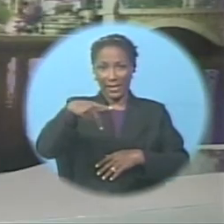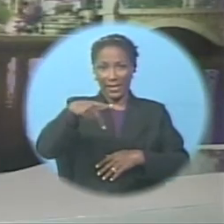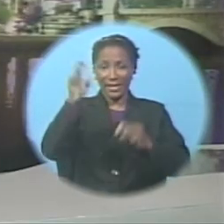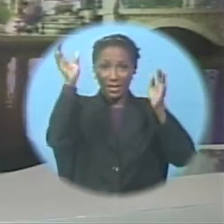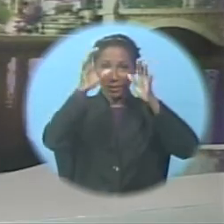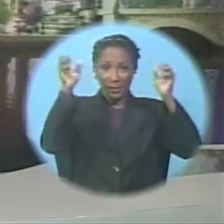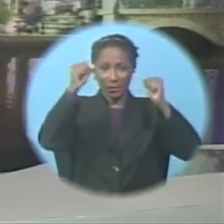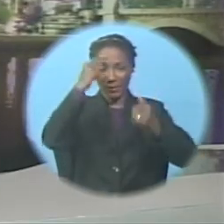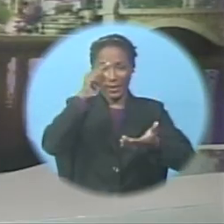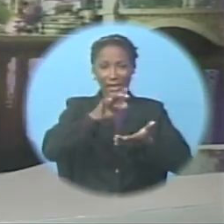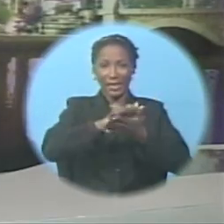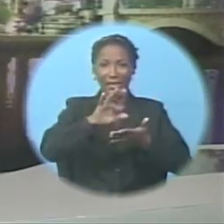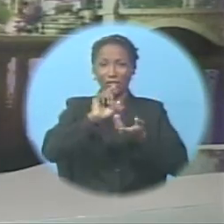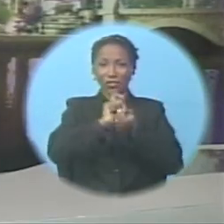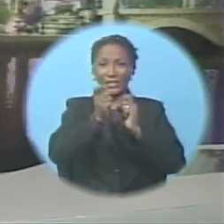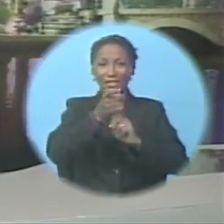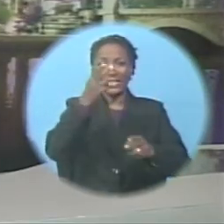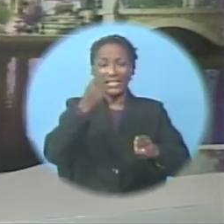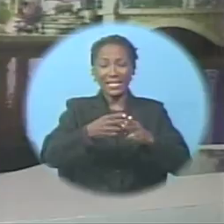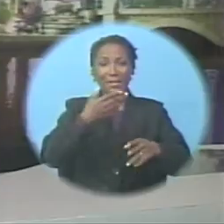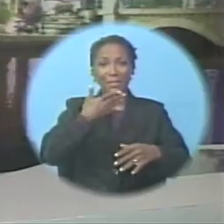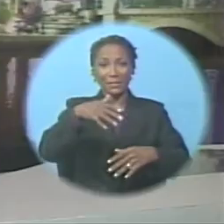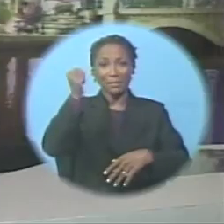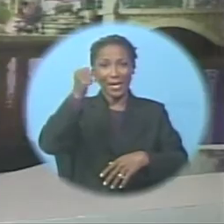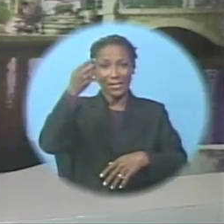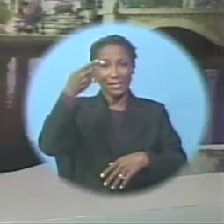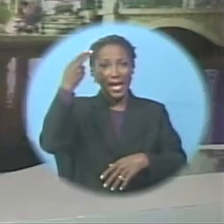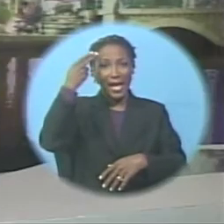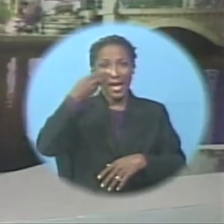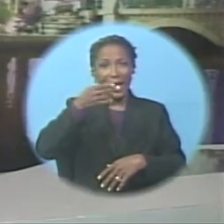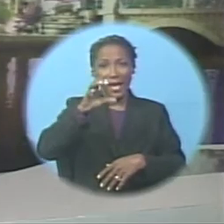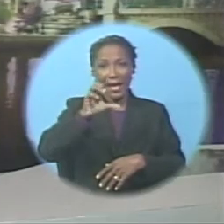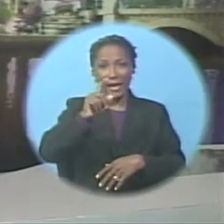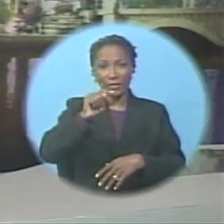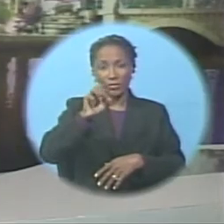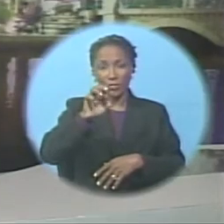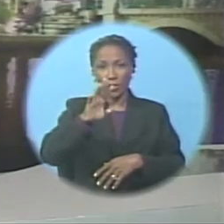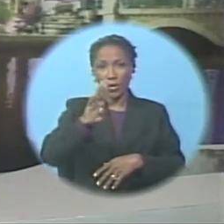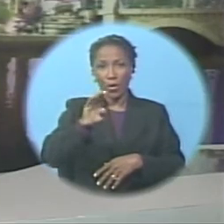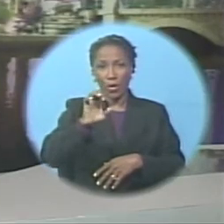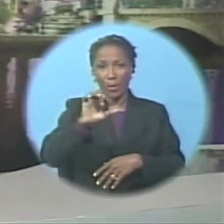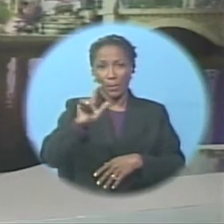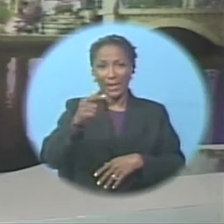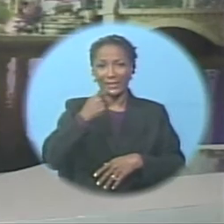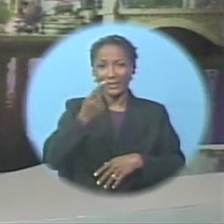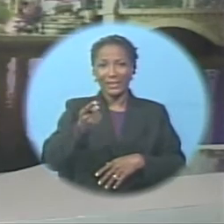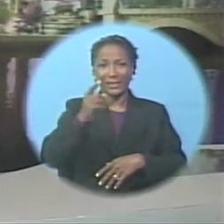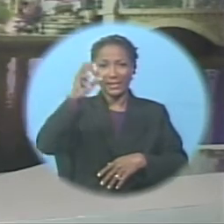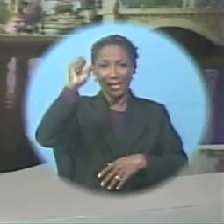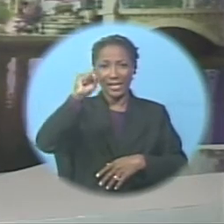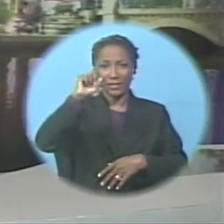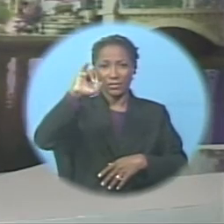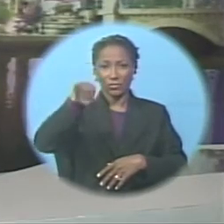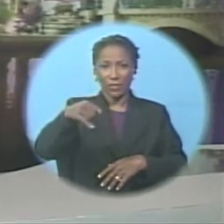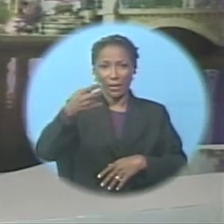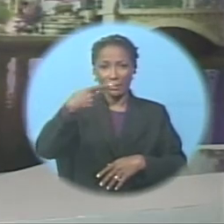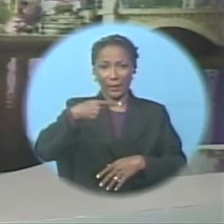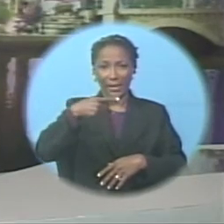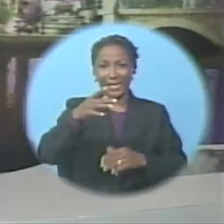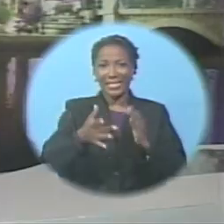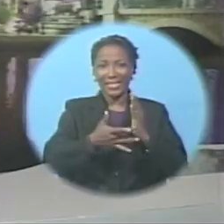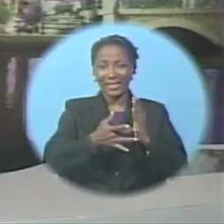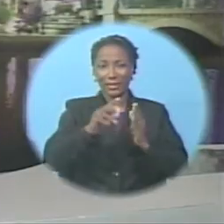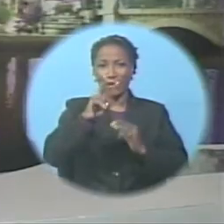the name might do the trick. Hector Bell says he would like the institution renamed the Samuel Jackman Prescott Technical and